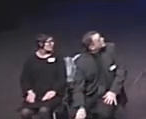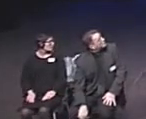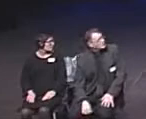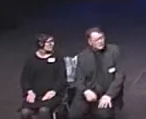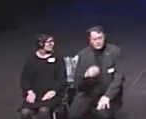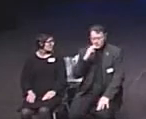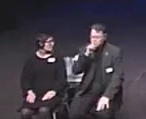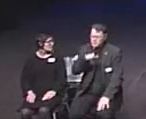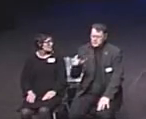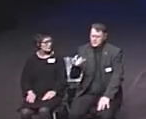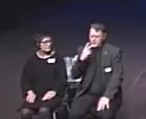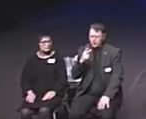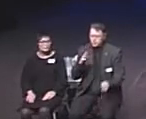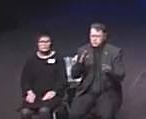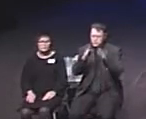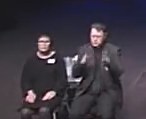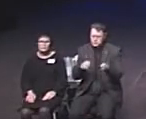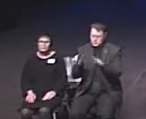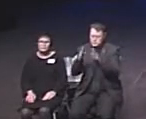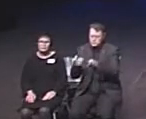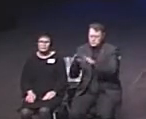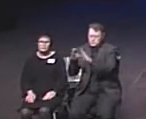You see people. Yes. Okay.